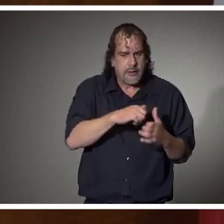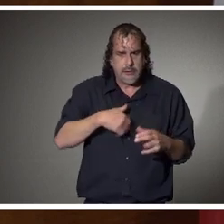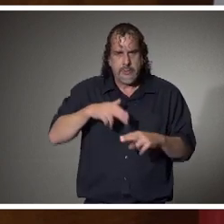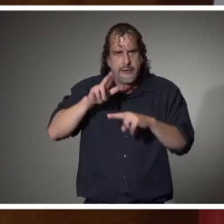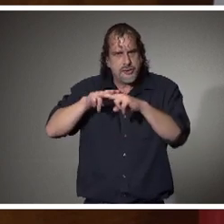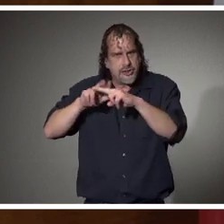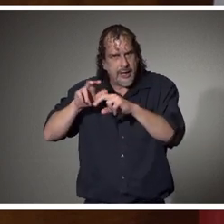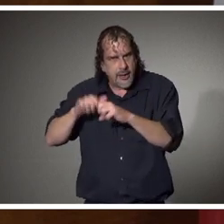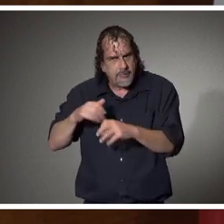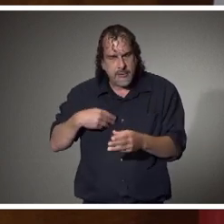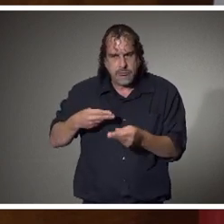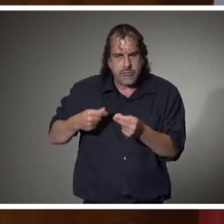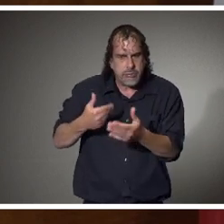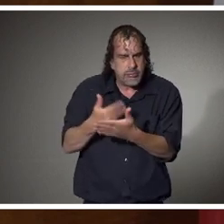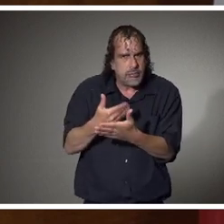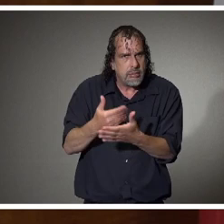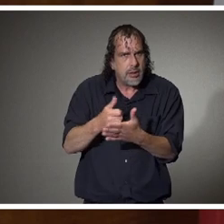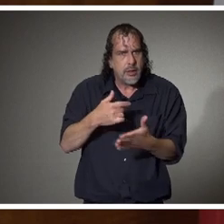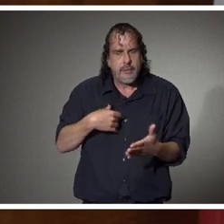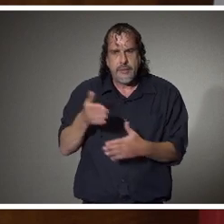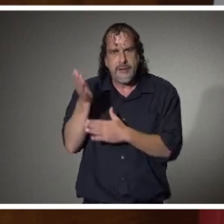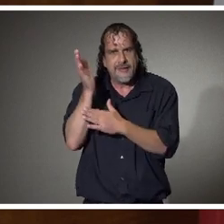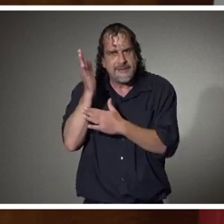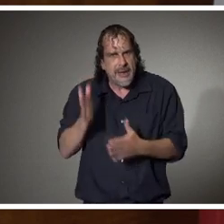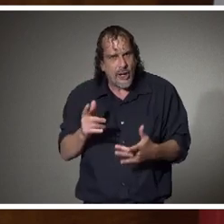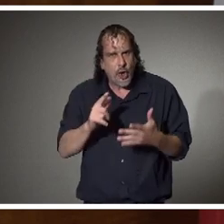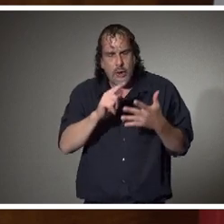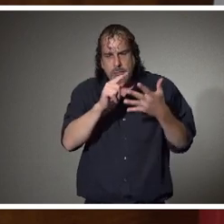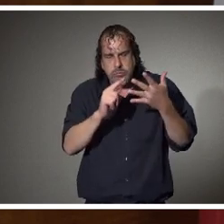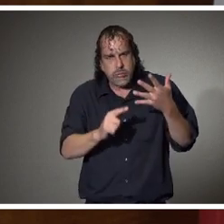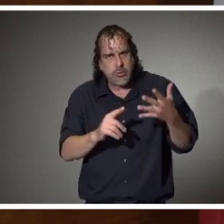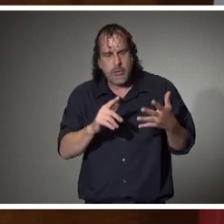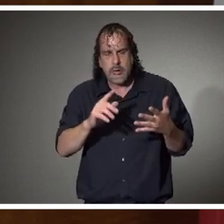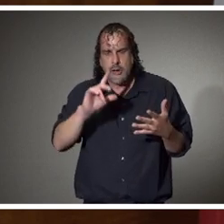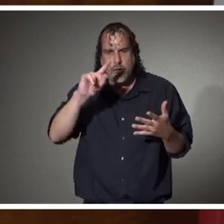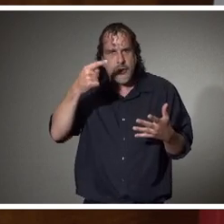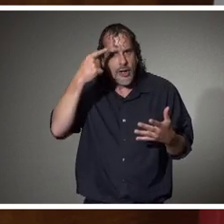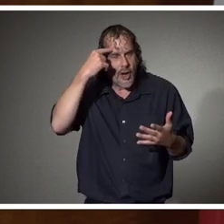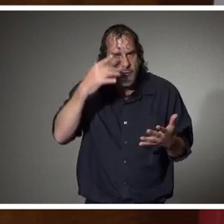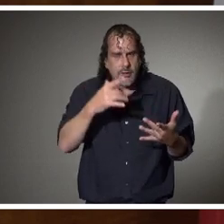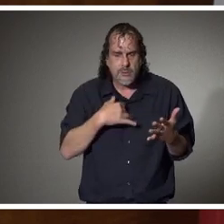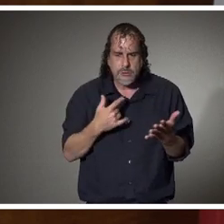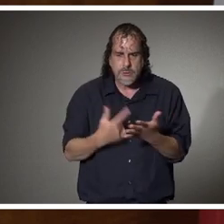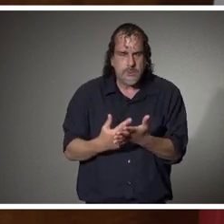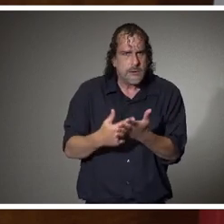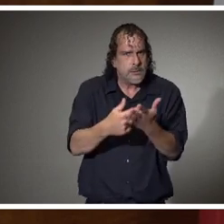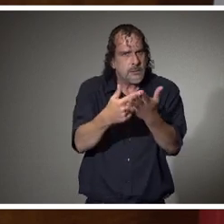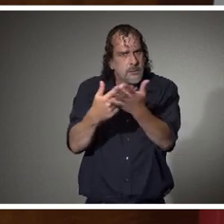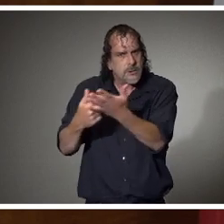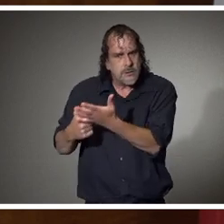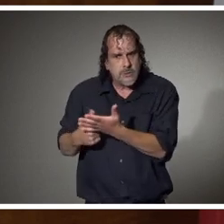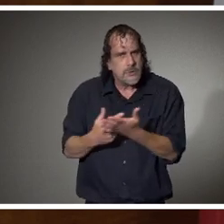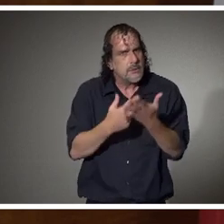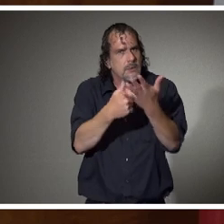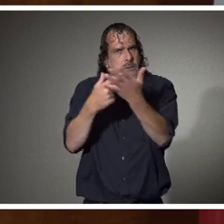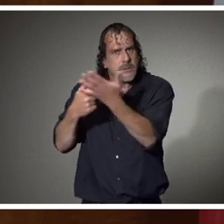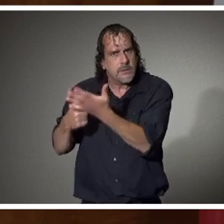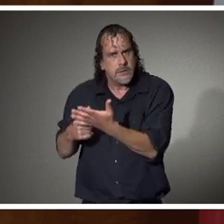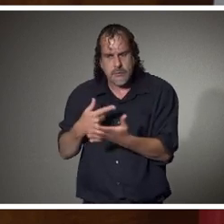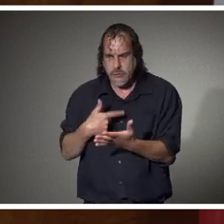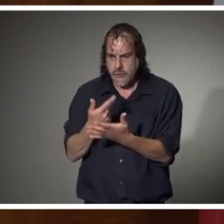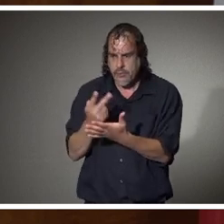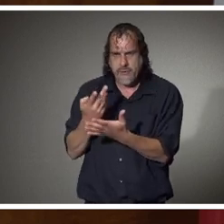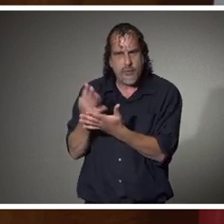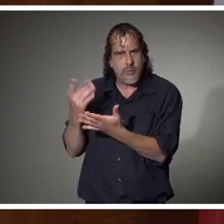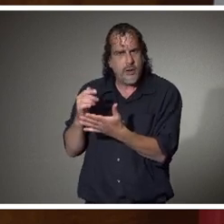appropriations in the Senate, with the speaker and his team. We have had many conversations with them over the last 3 or 4 weeks, and we're